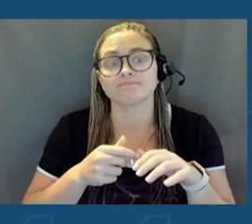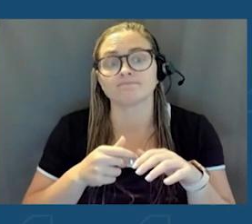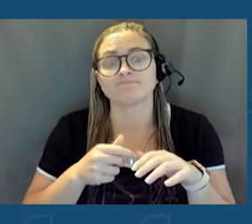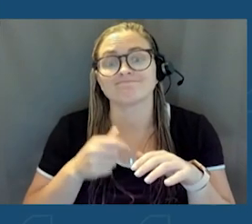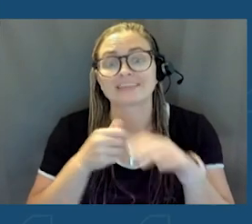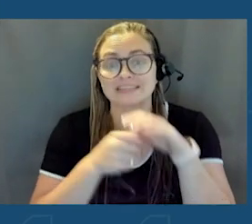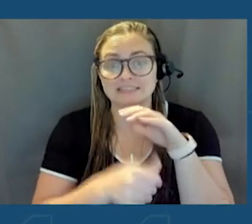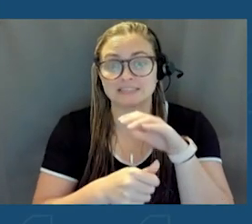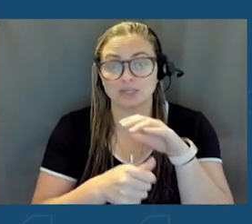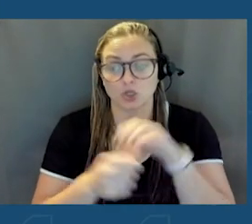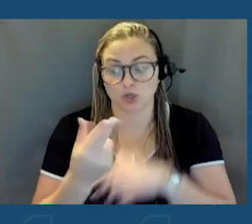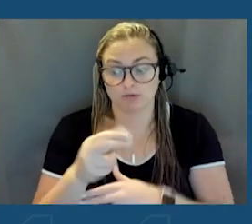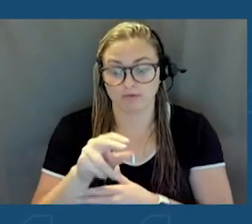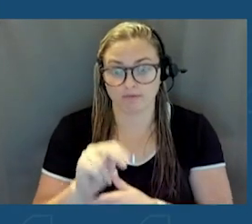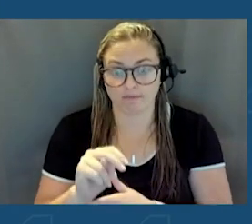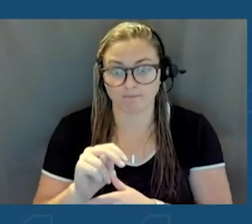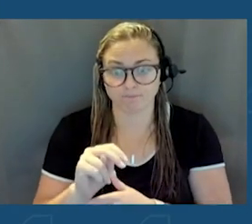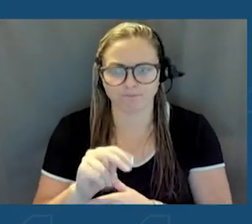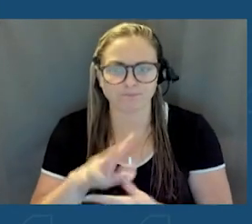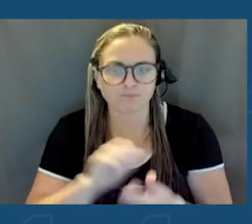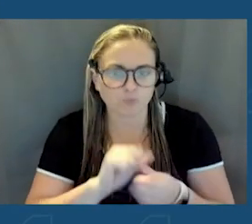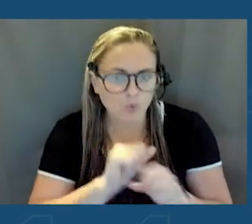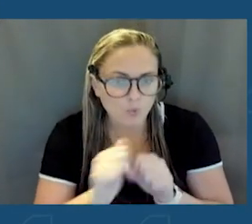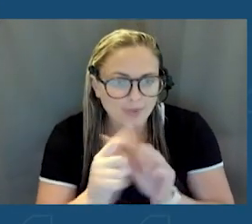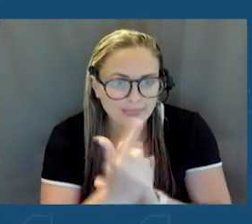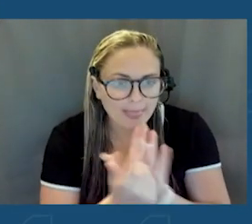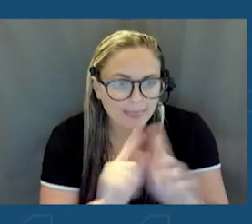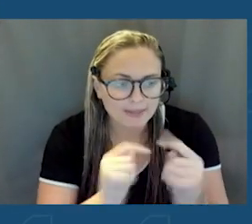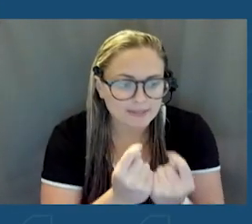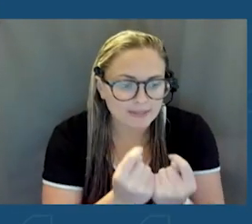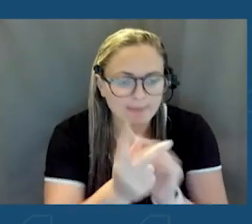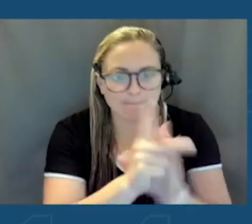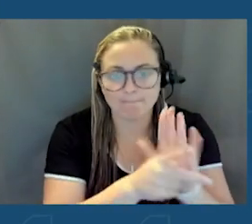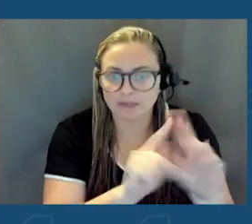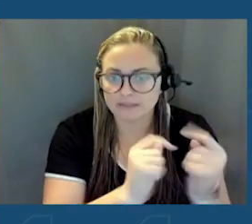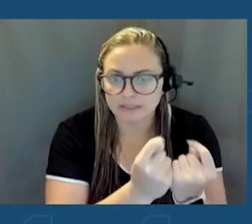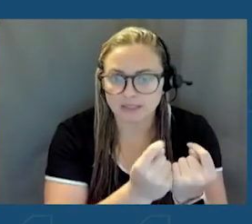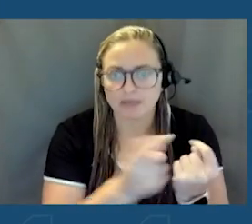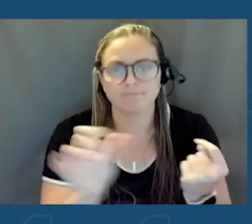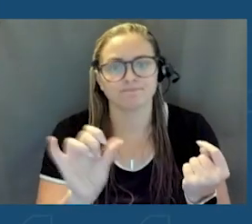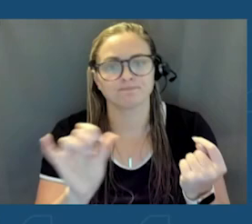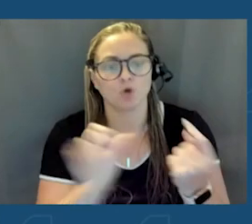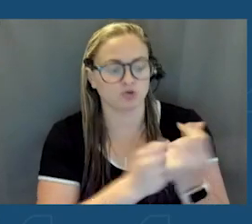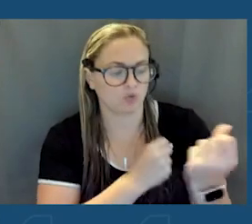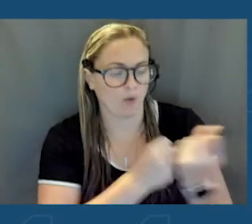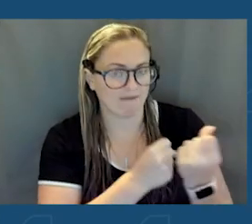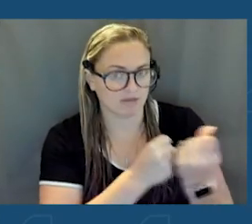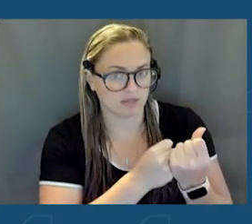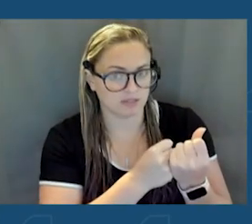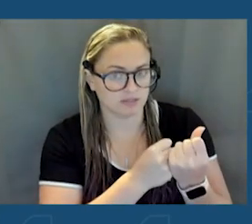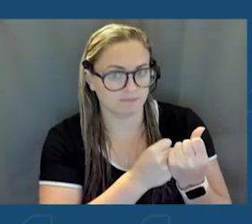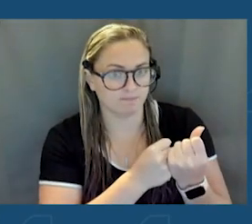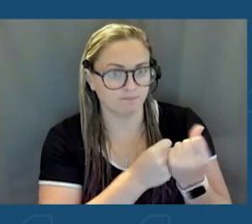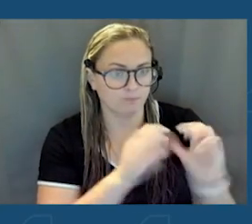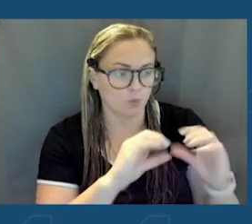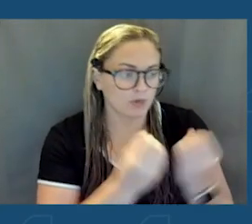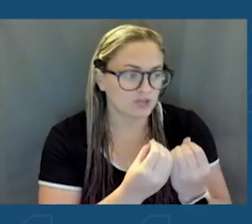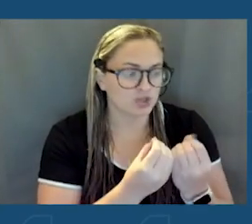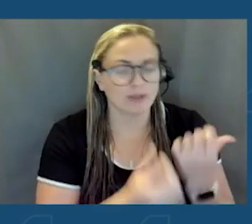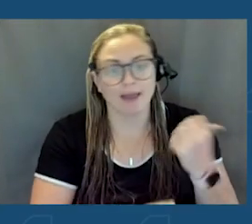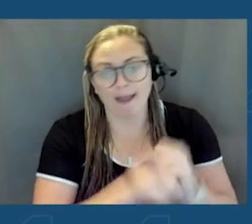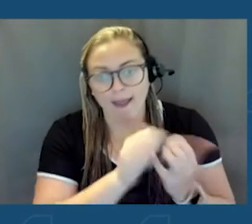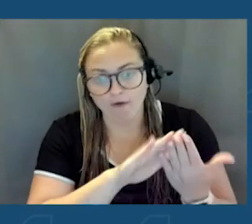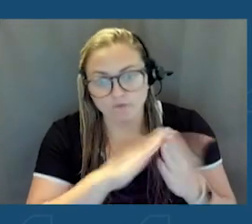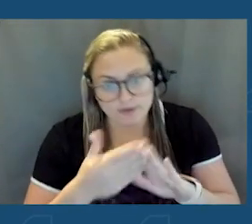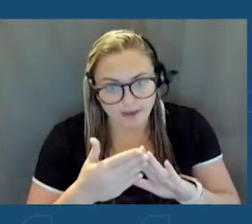working with our legal team, our policy team, as well as advocates, organizations like Everytown,